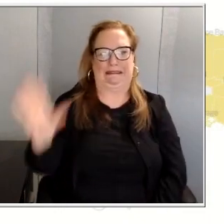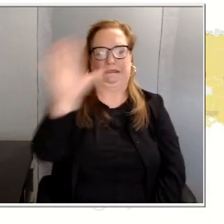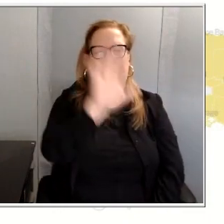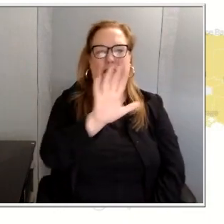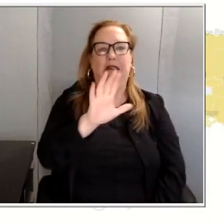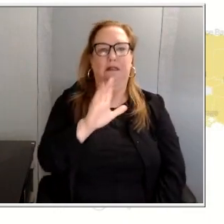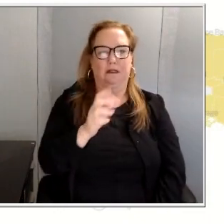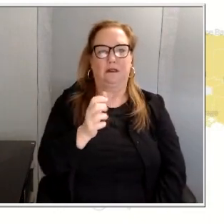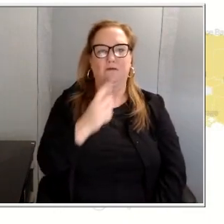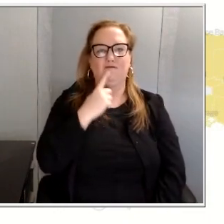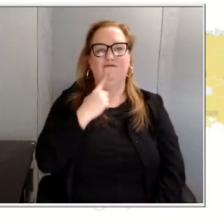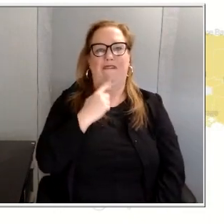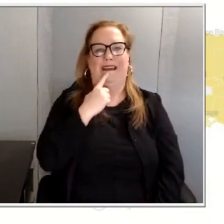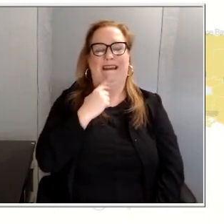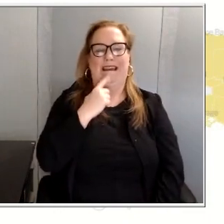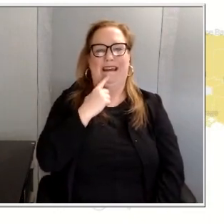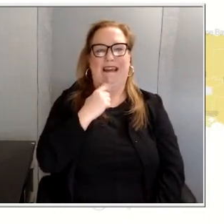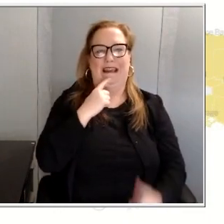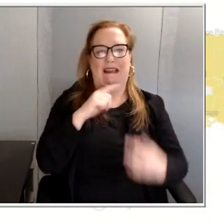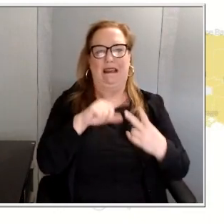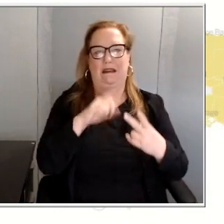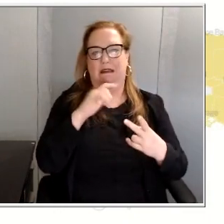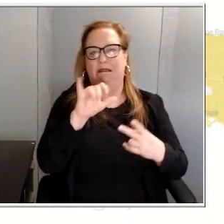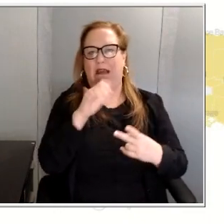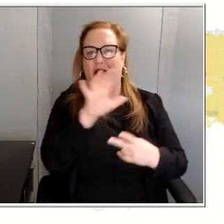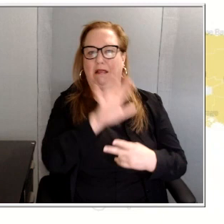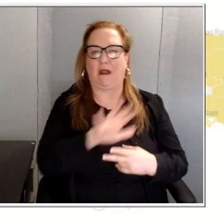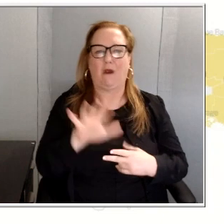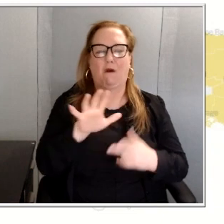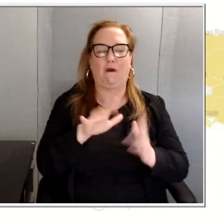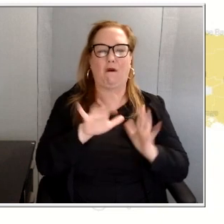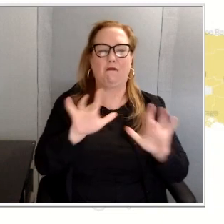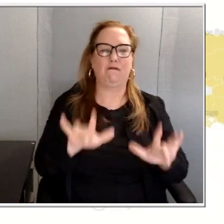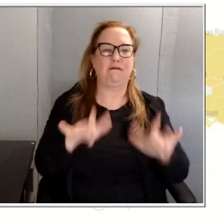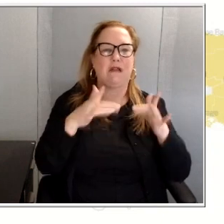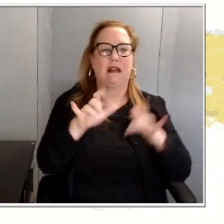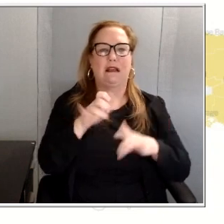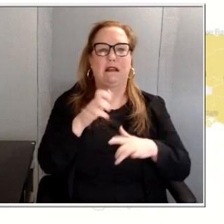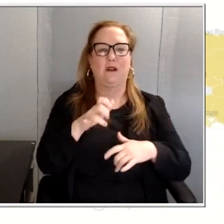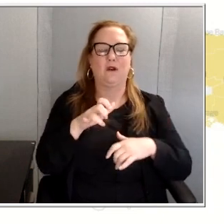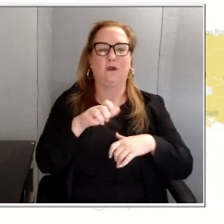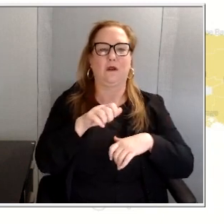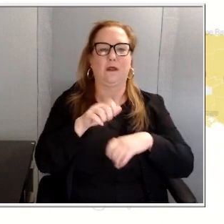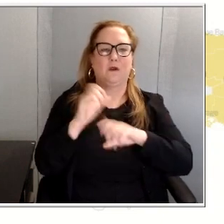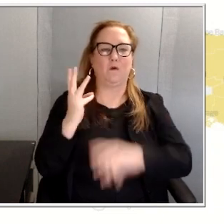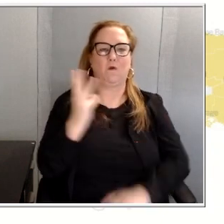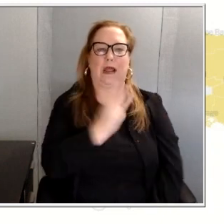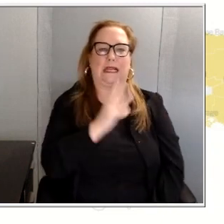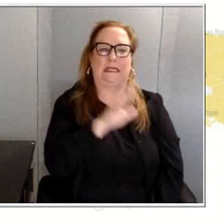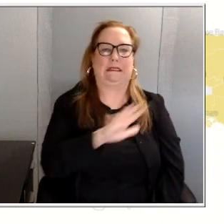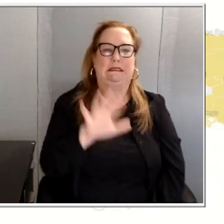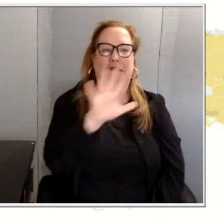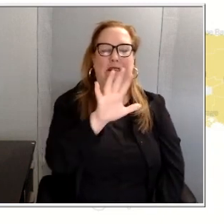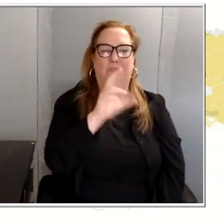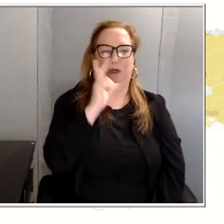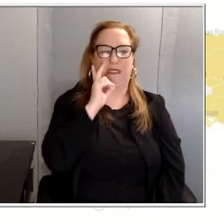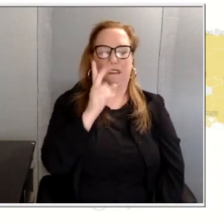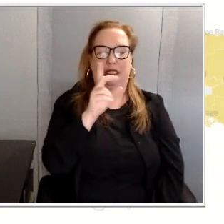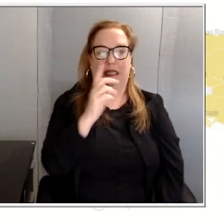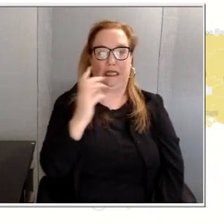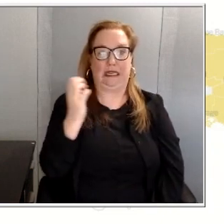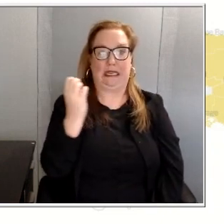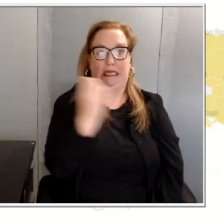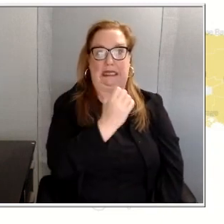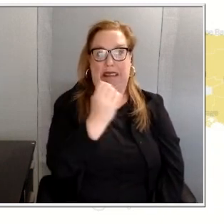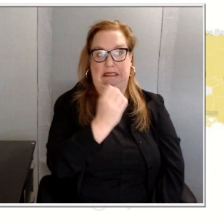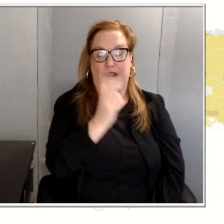a bit of red. There's some nicer yellow, paler zones out in the Rocky Mountain West. You can look down the southern, now the eastern seaboard, and see a